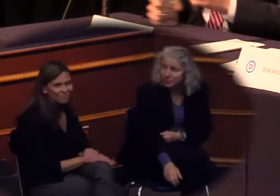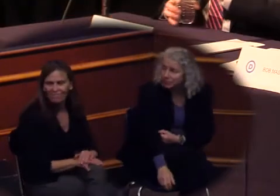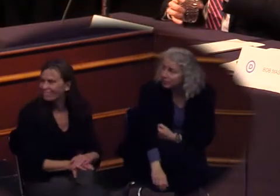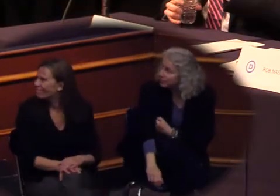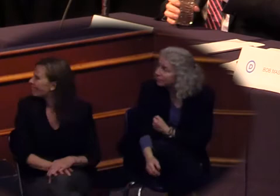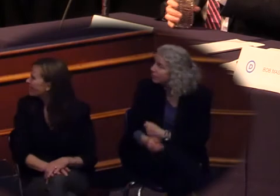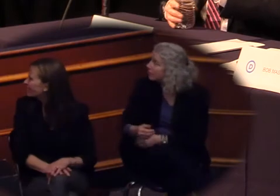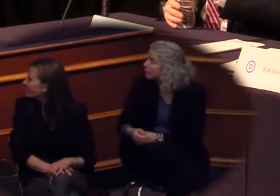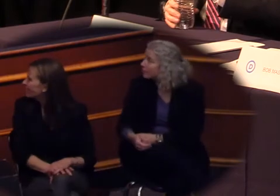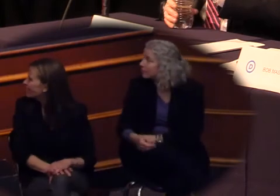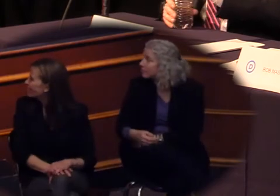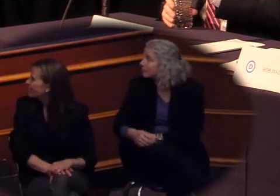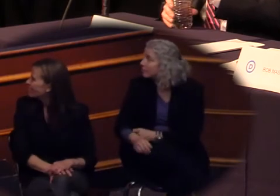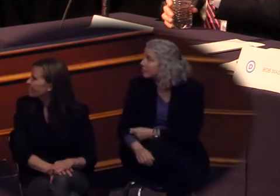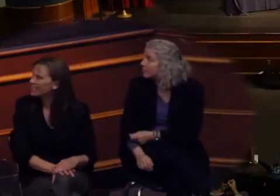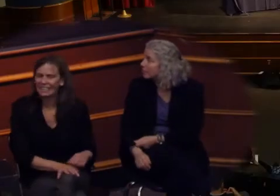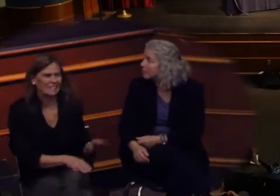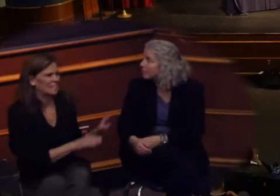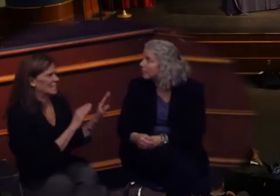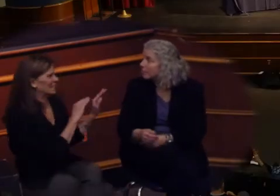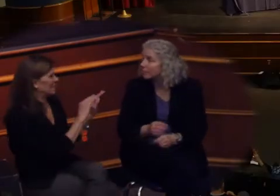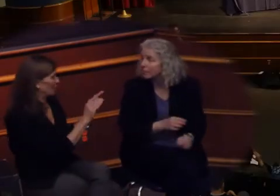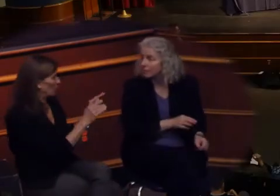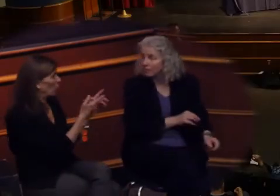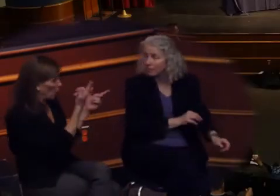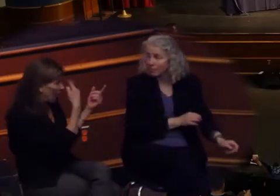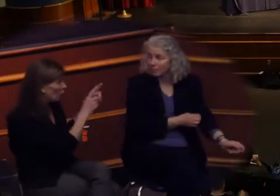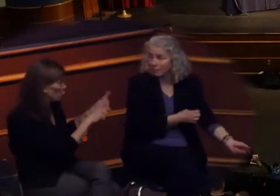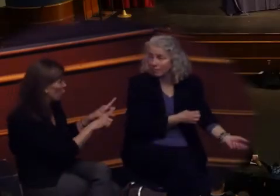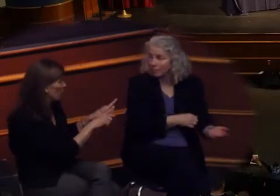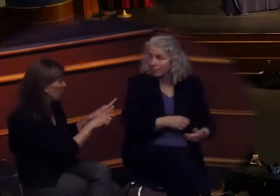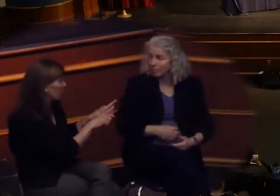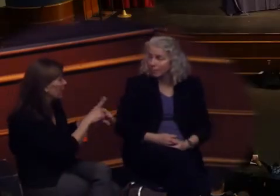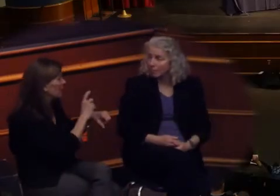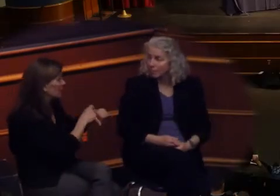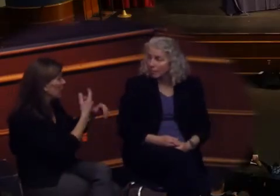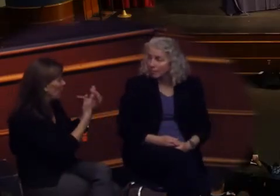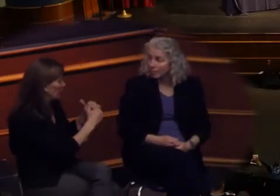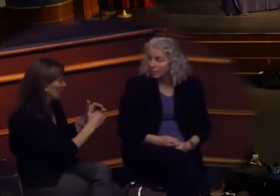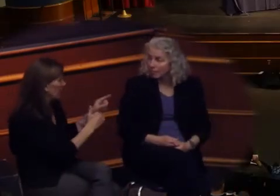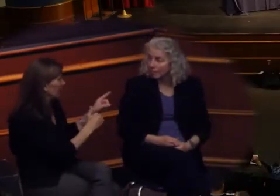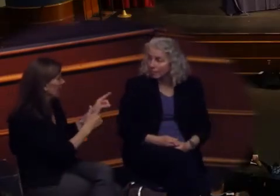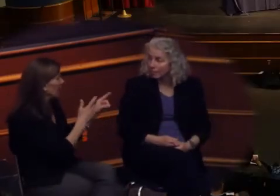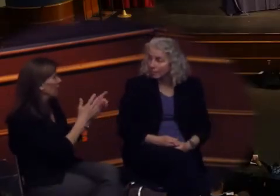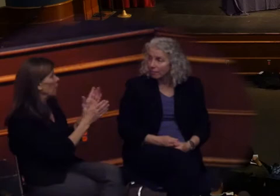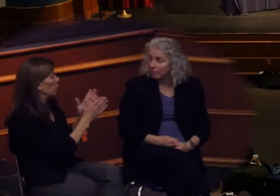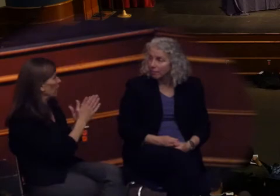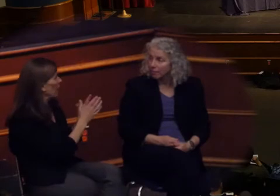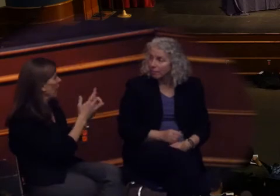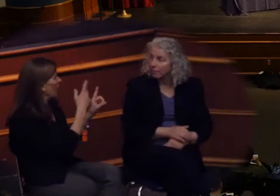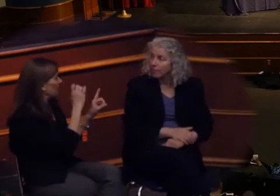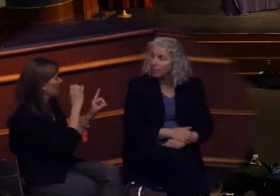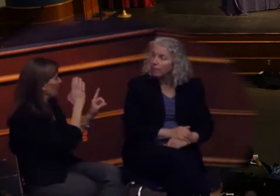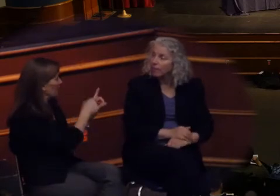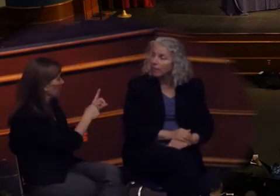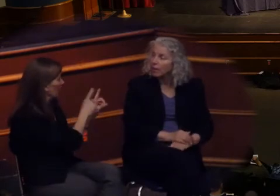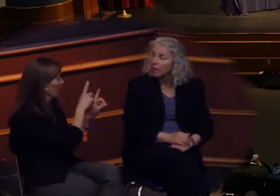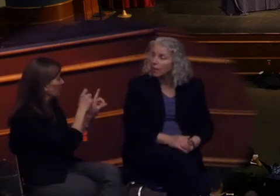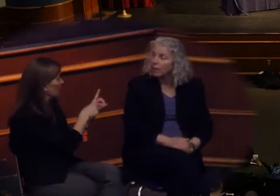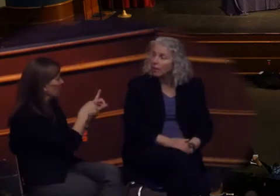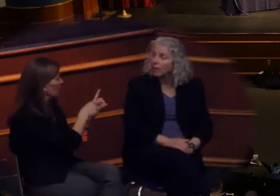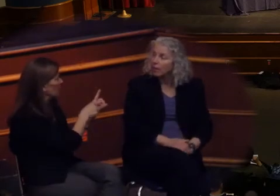Thank you. I'm going to remind everybody that we have had an agreement about time that if a question was asked directly, the other two people had 30 seconds, 45